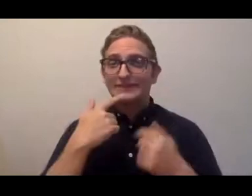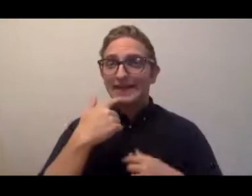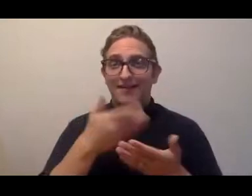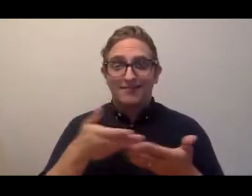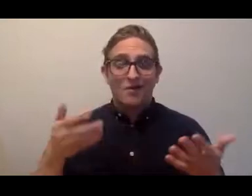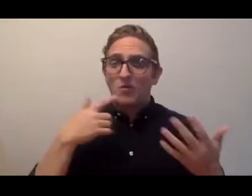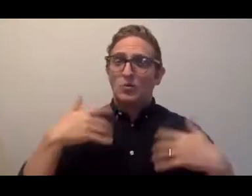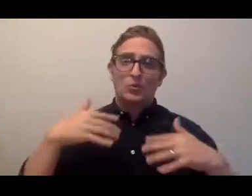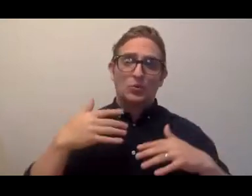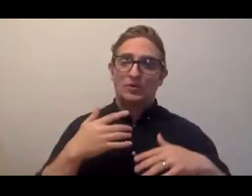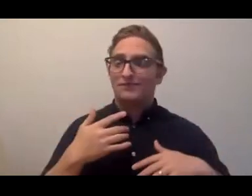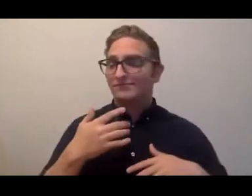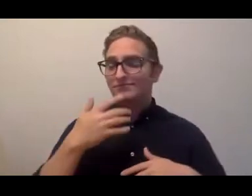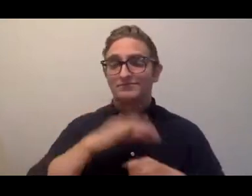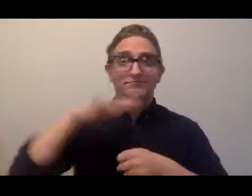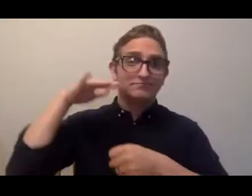heat of the moment.